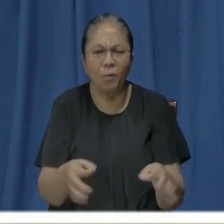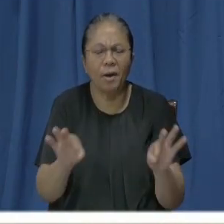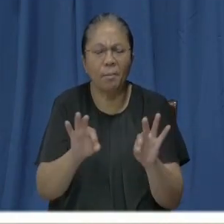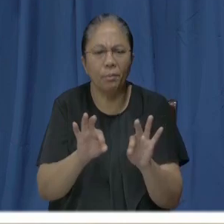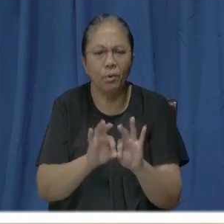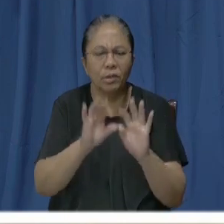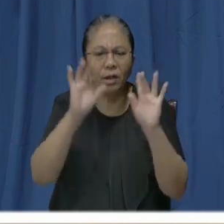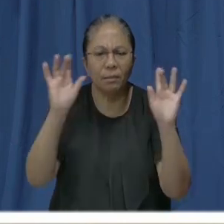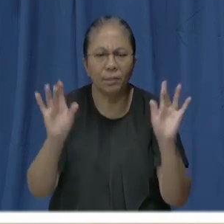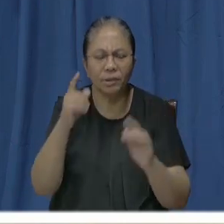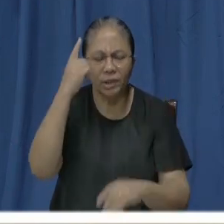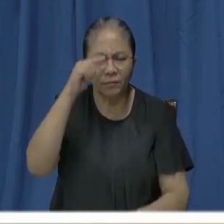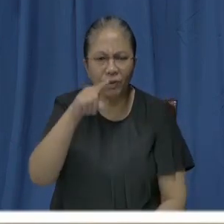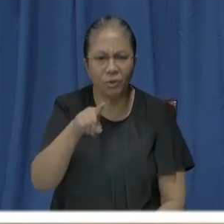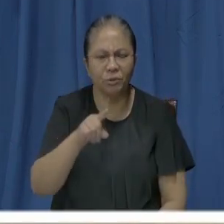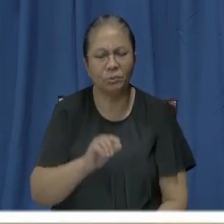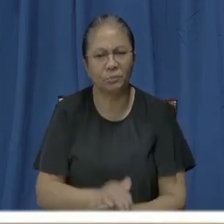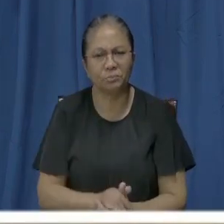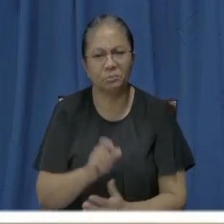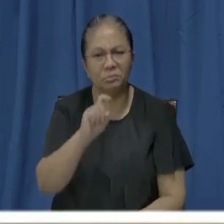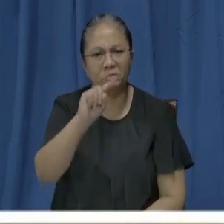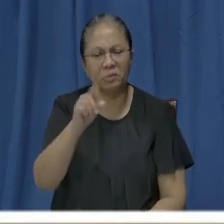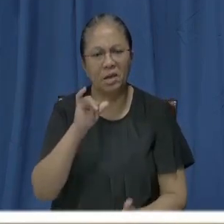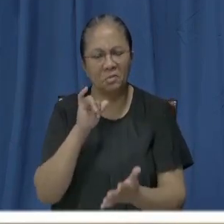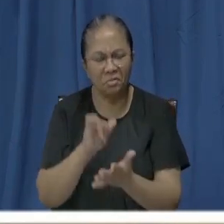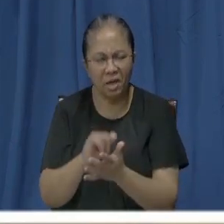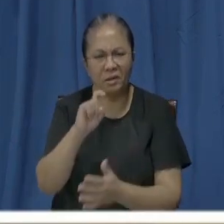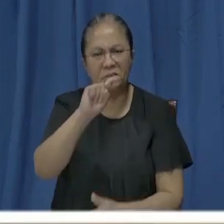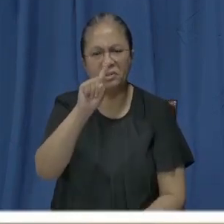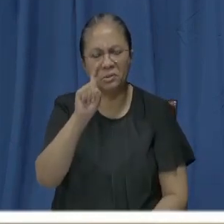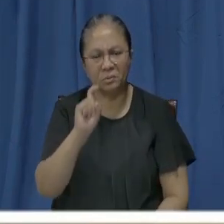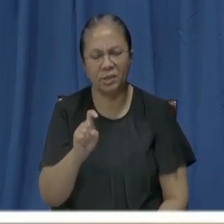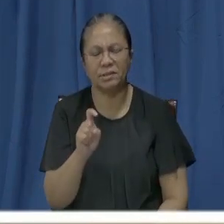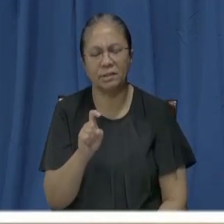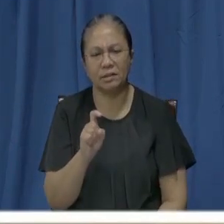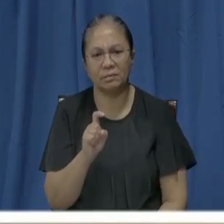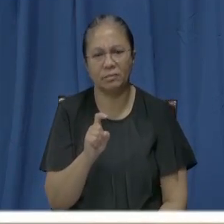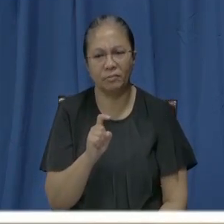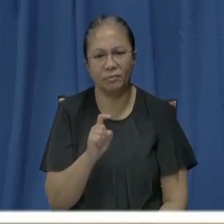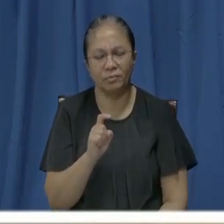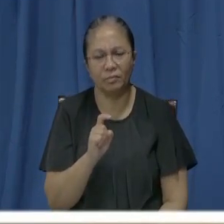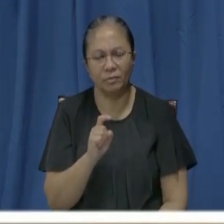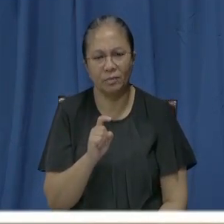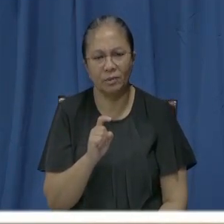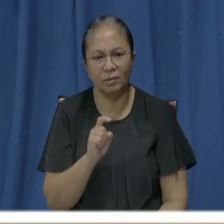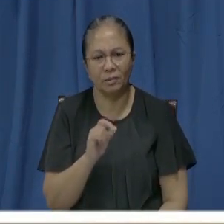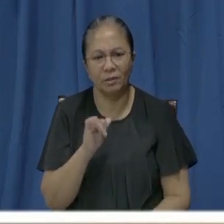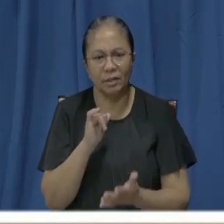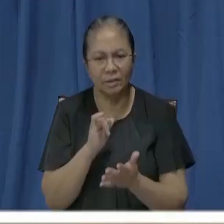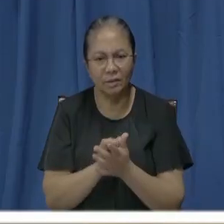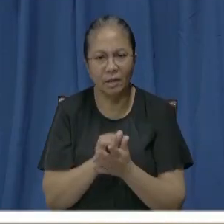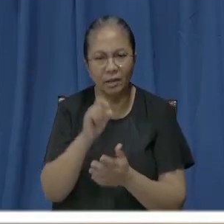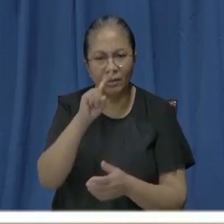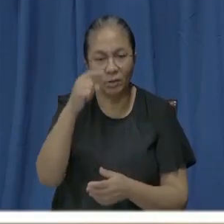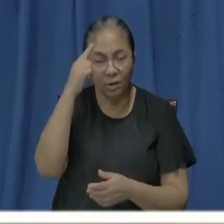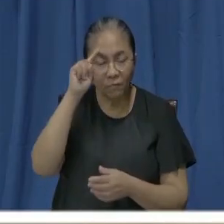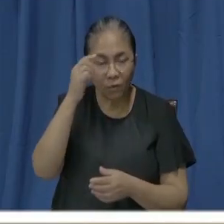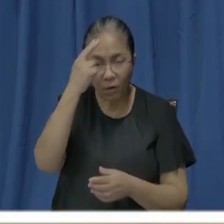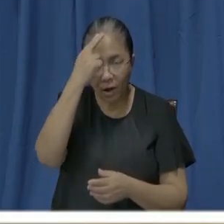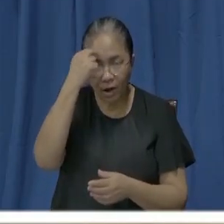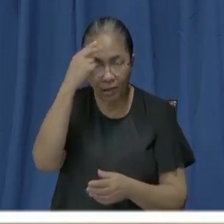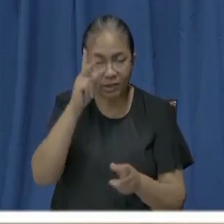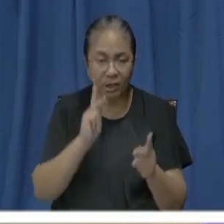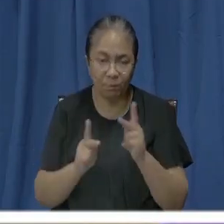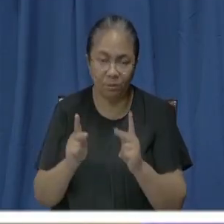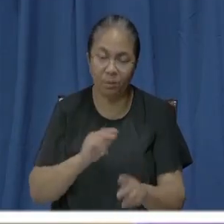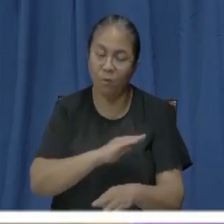That's the question, not only of the text, That's a question for the Catholic today. And